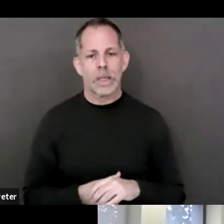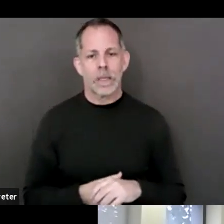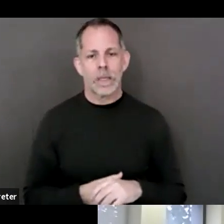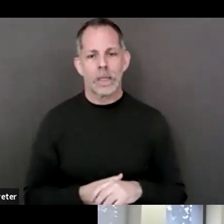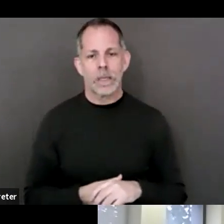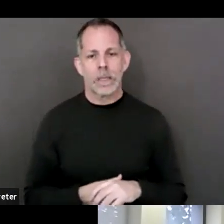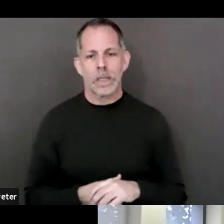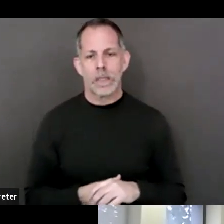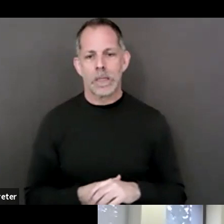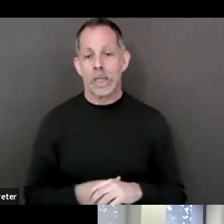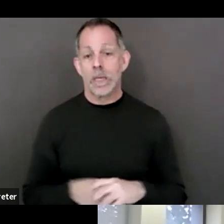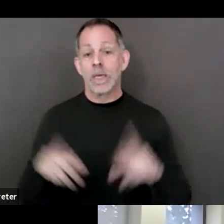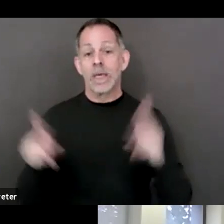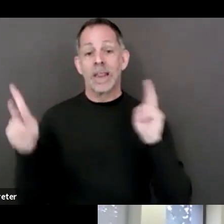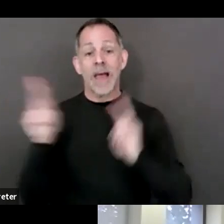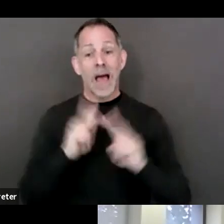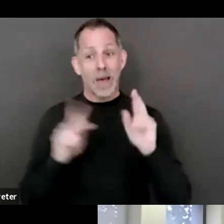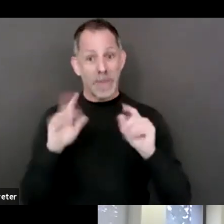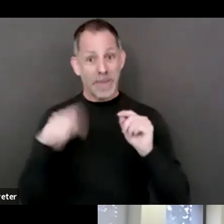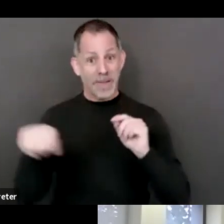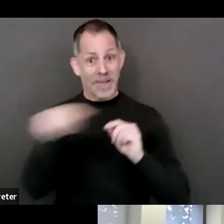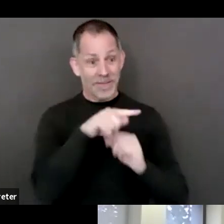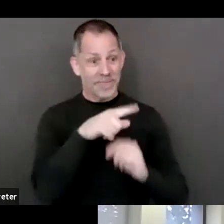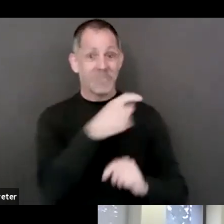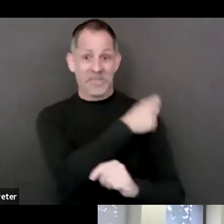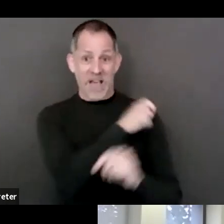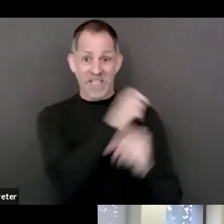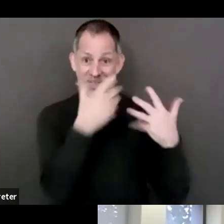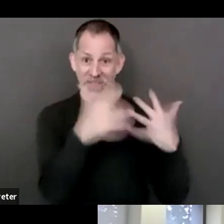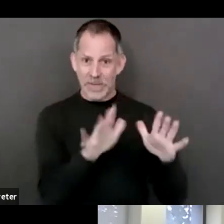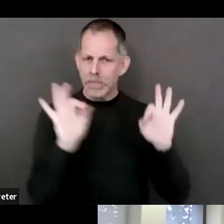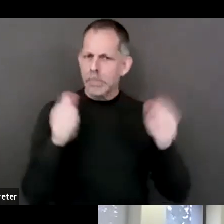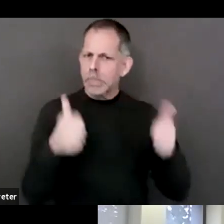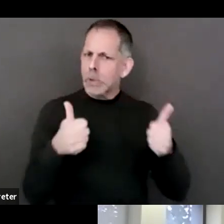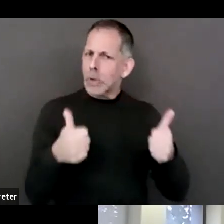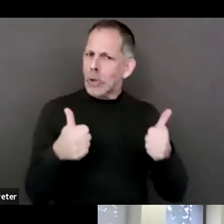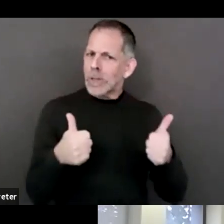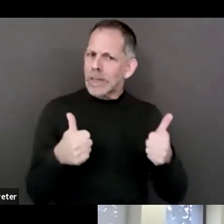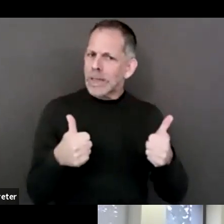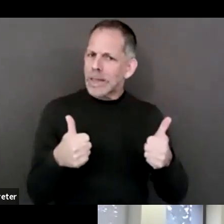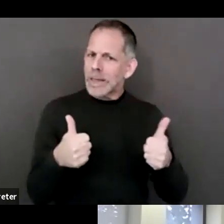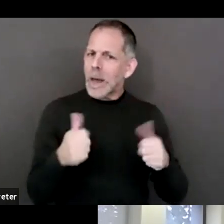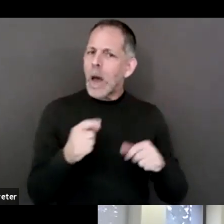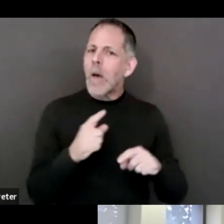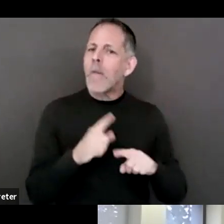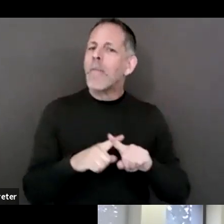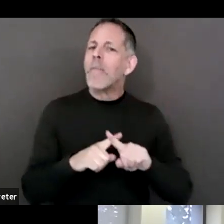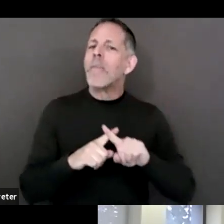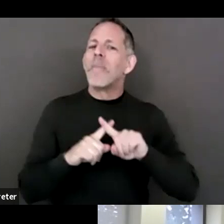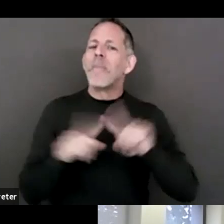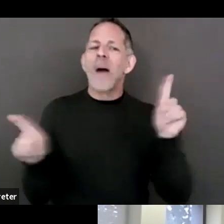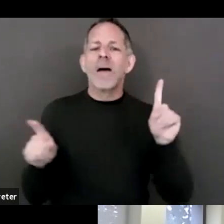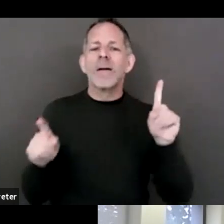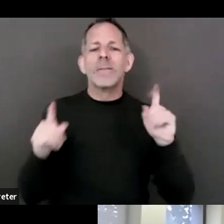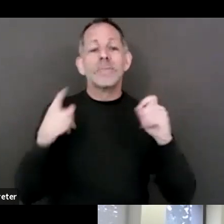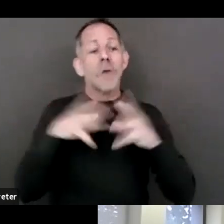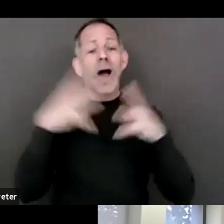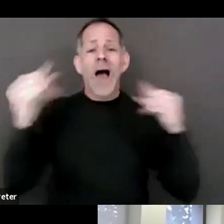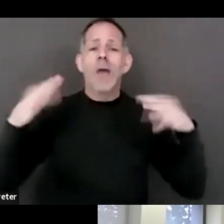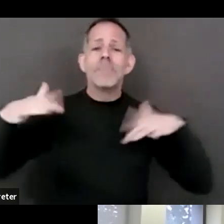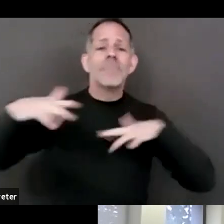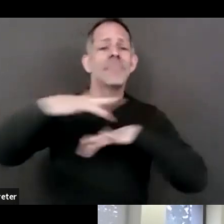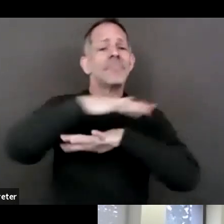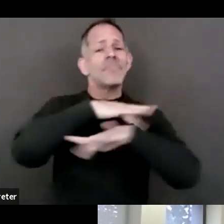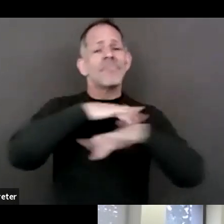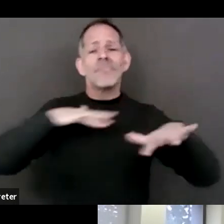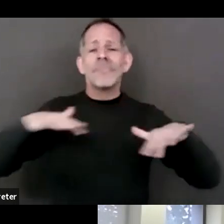It's great. We're on our way. But if you're out and about in let's say a somewhat crowded area,